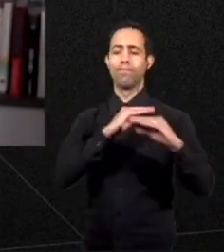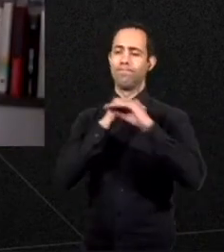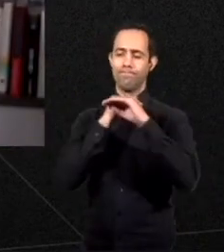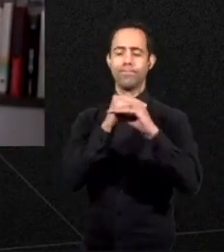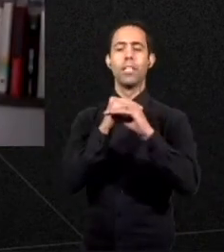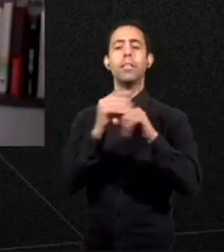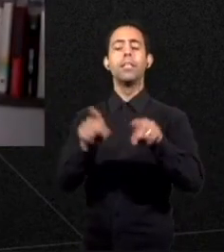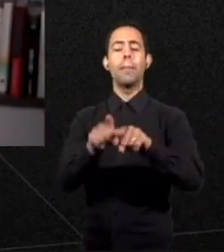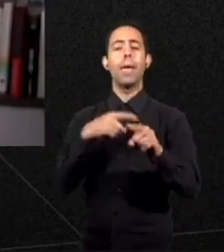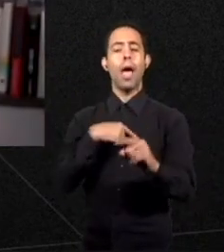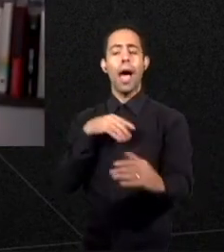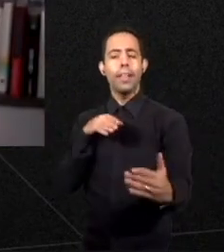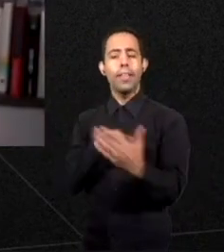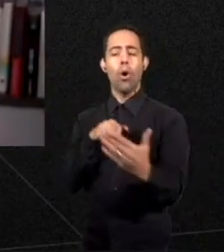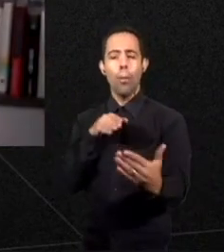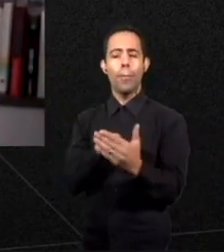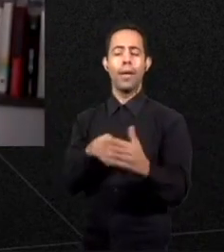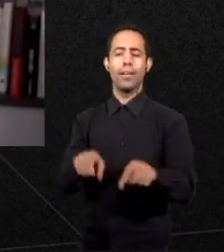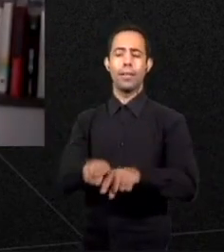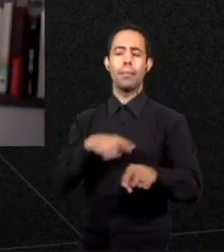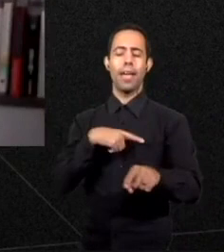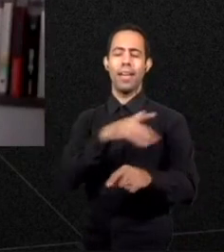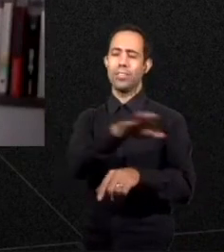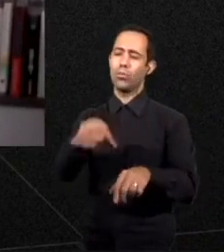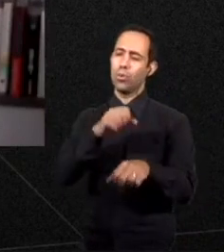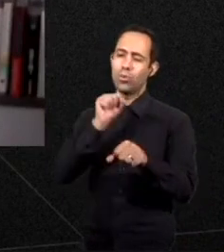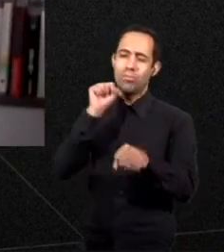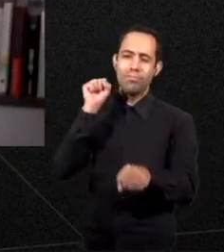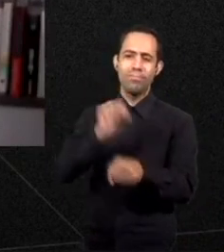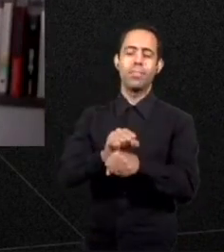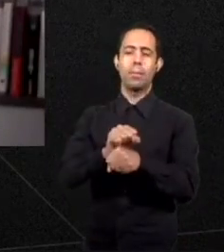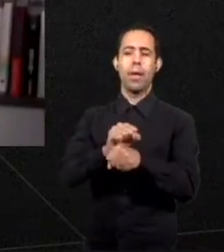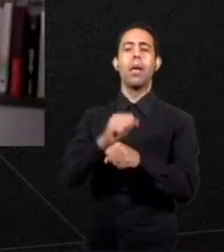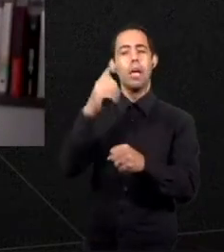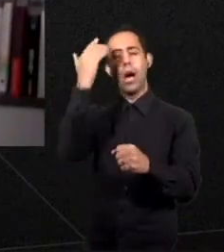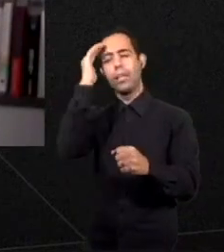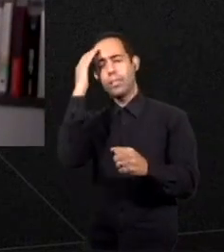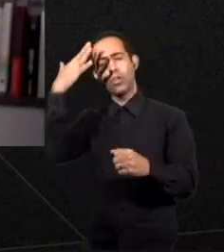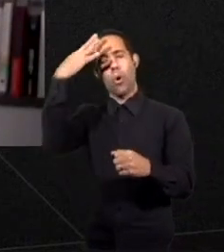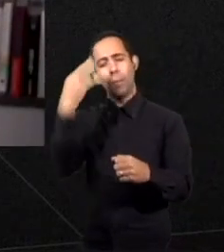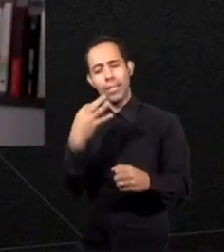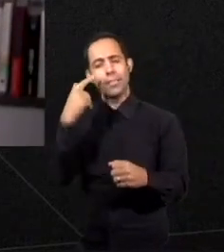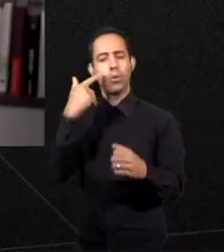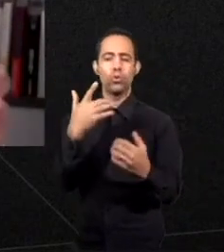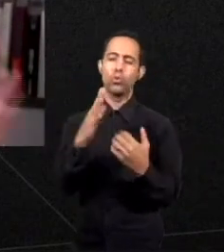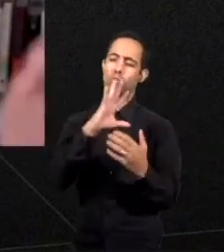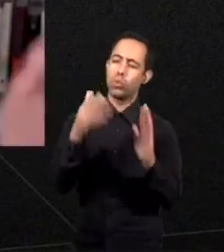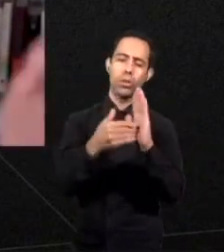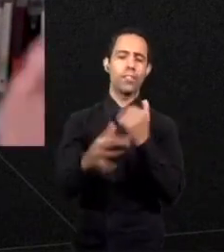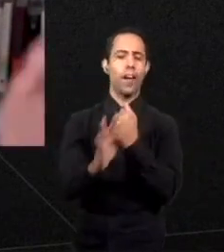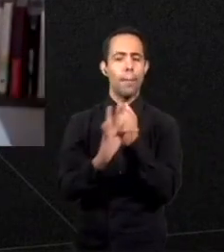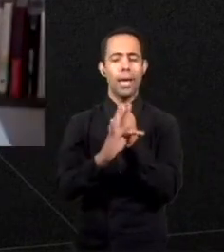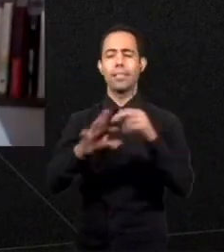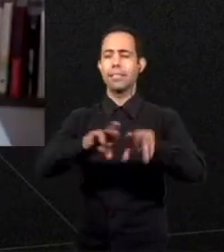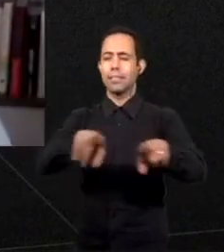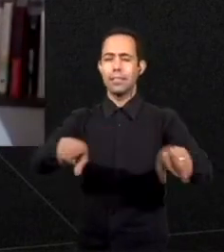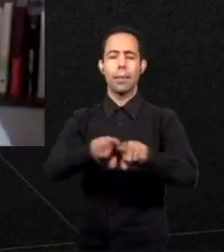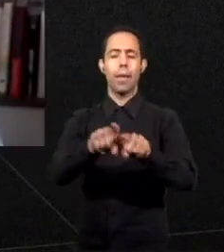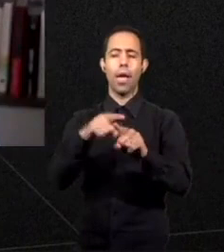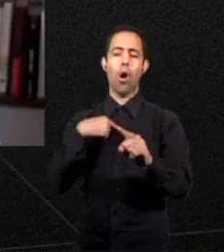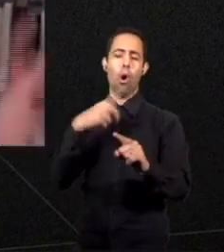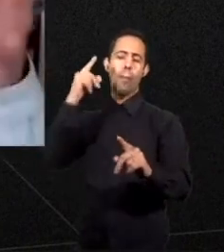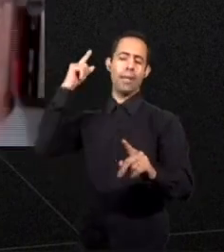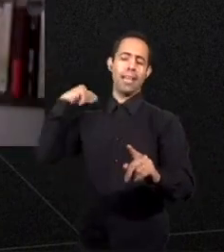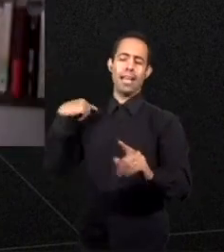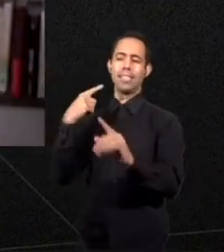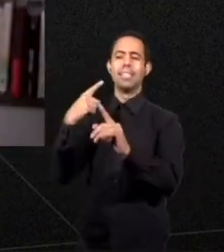pandemic all over the world. We had the understanding, we had the tools. Again, this is not the Middle Ages, when people just didn't understand what was happening.